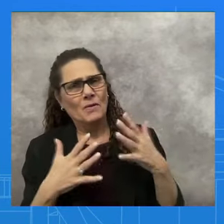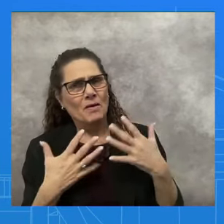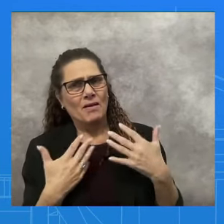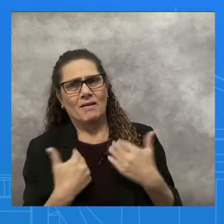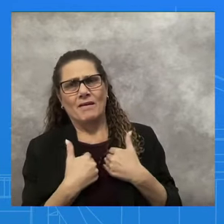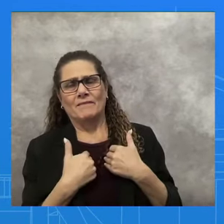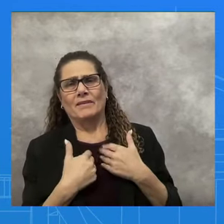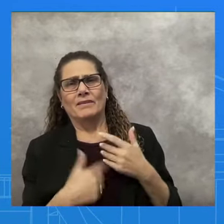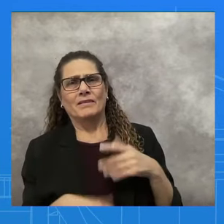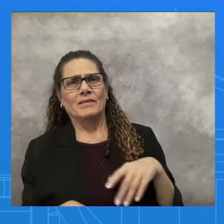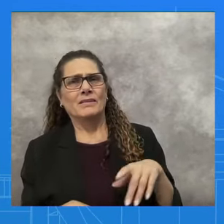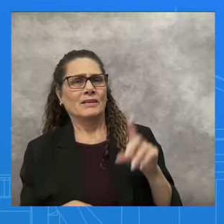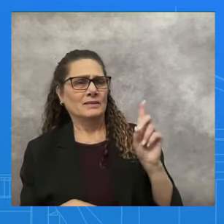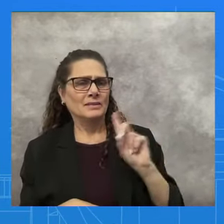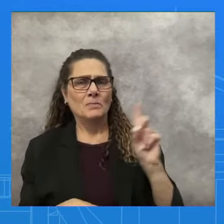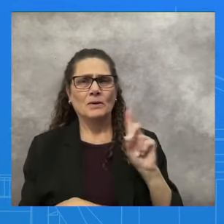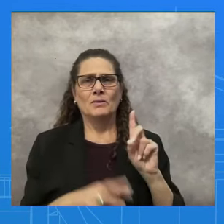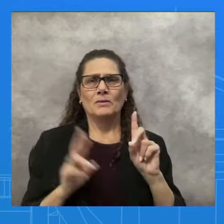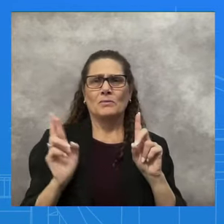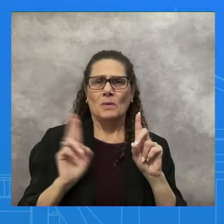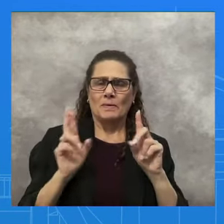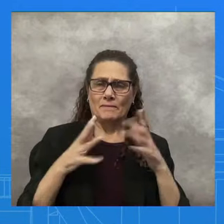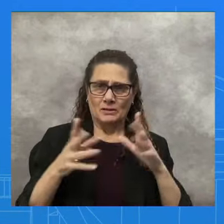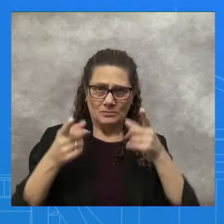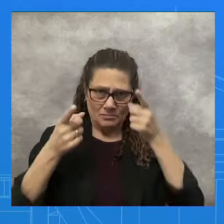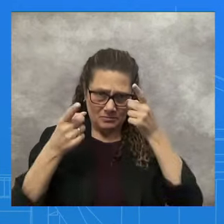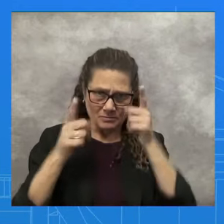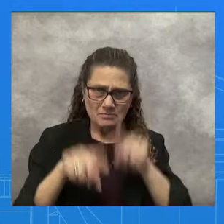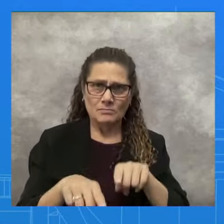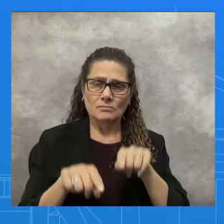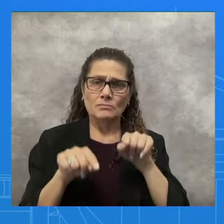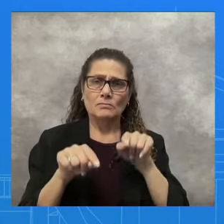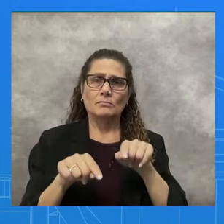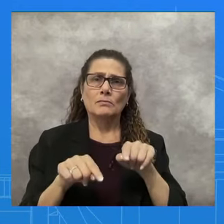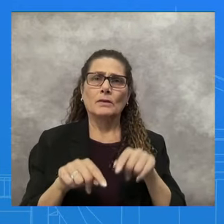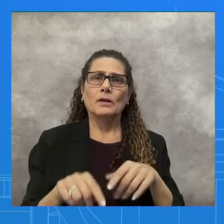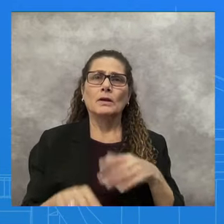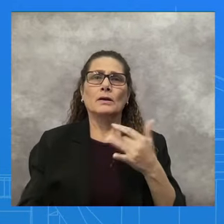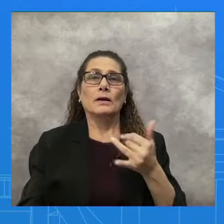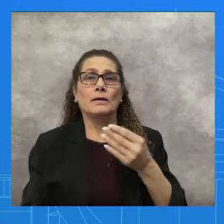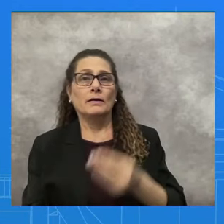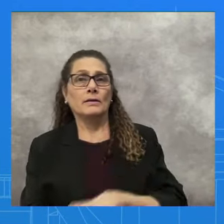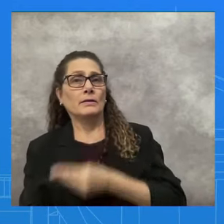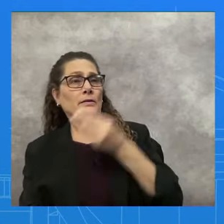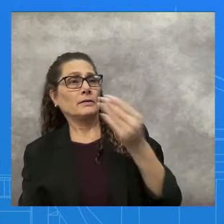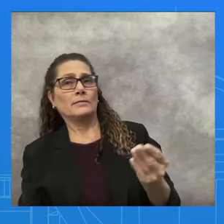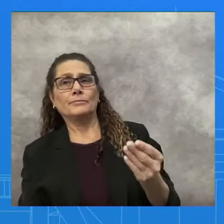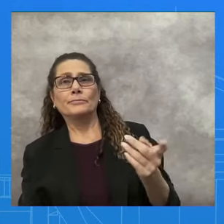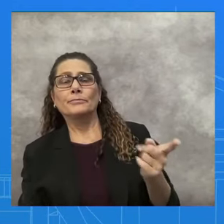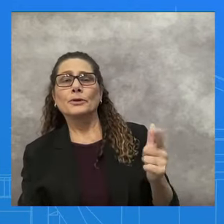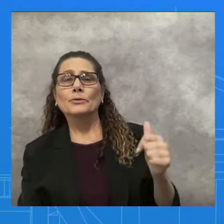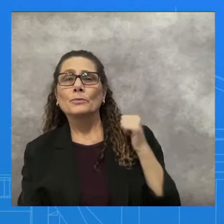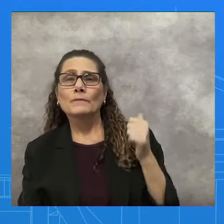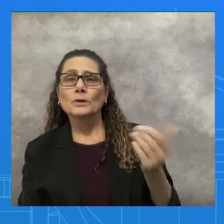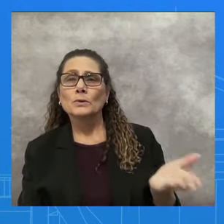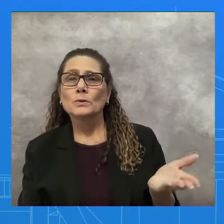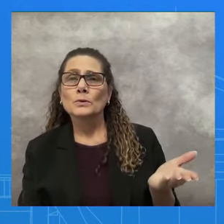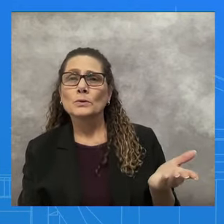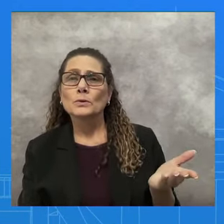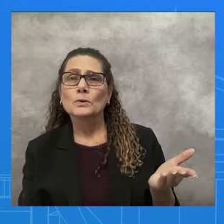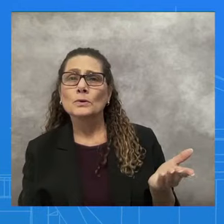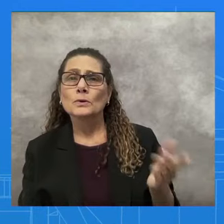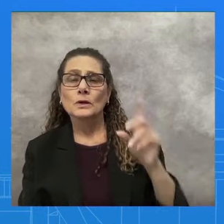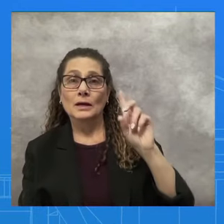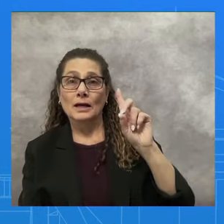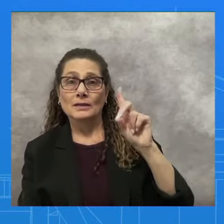to move that forward, and they didn't. And so DHS is fully mobilized, since May